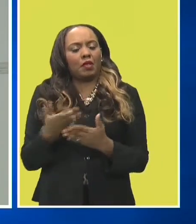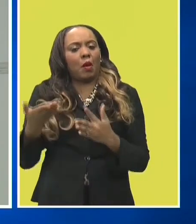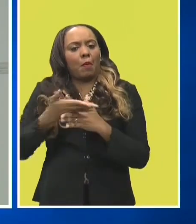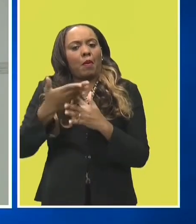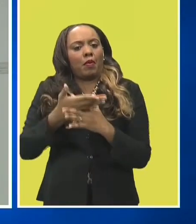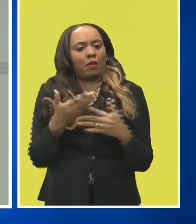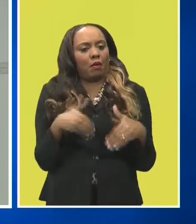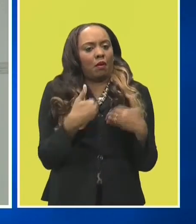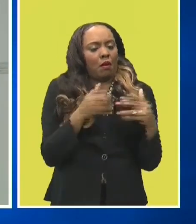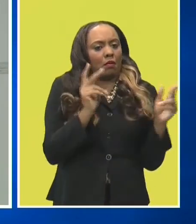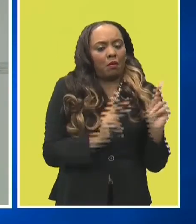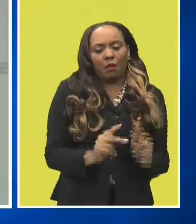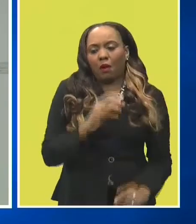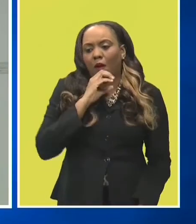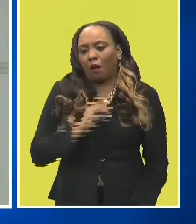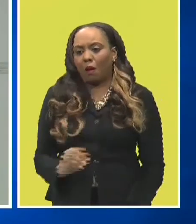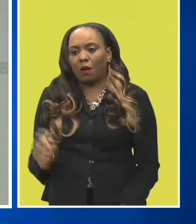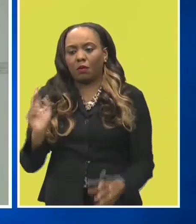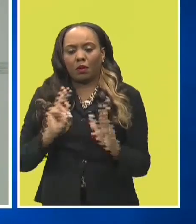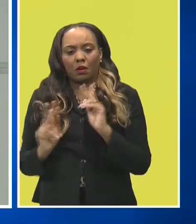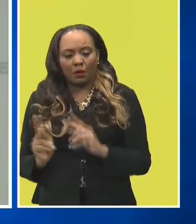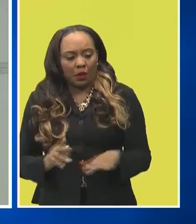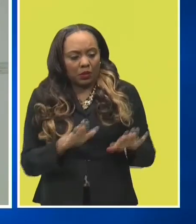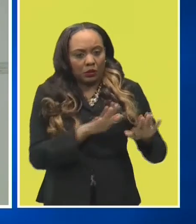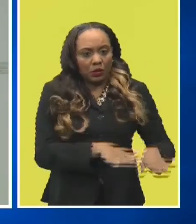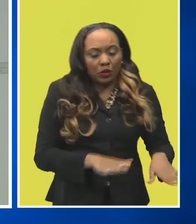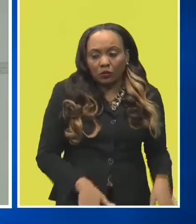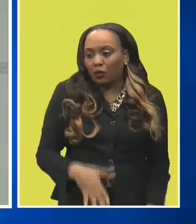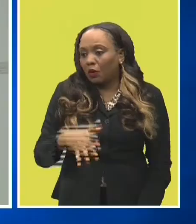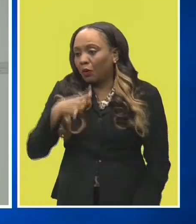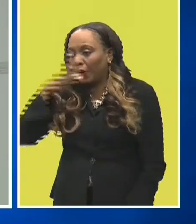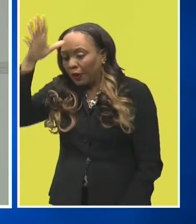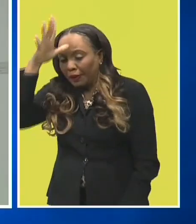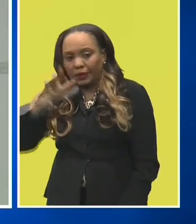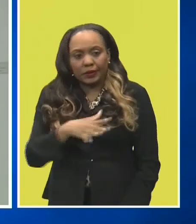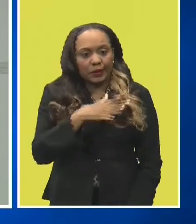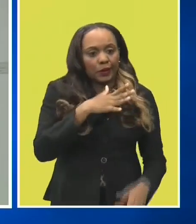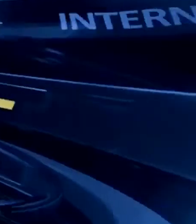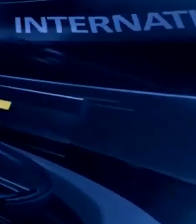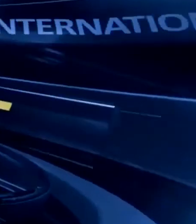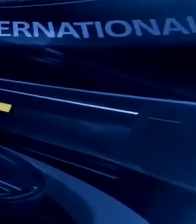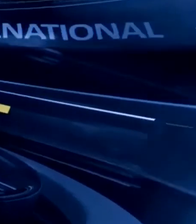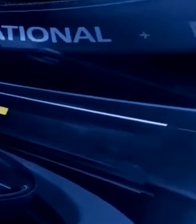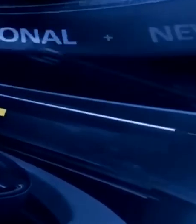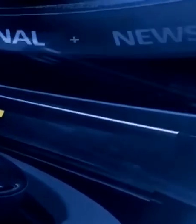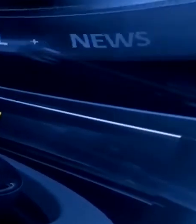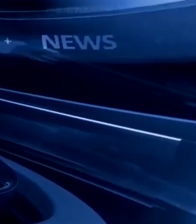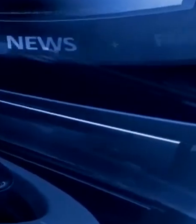older, and not only children, but parents and grandparents and extended families.